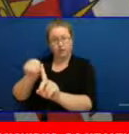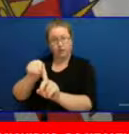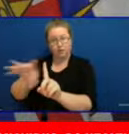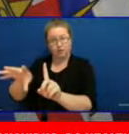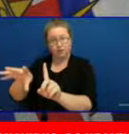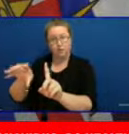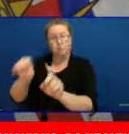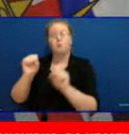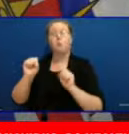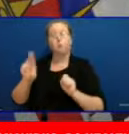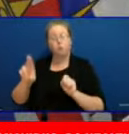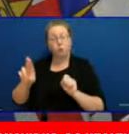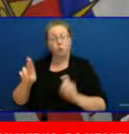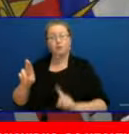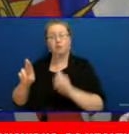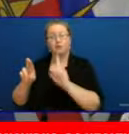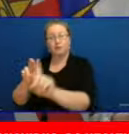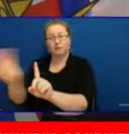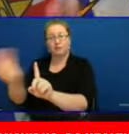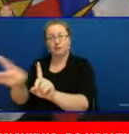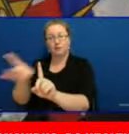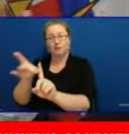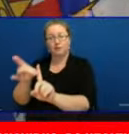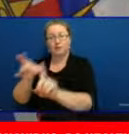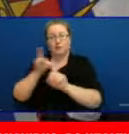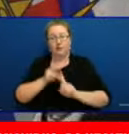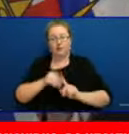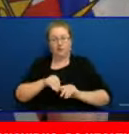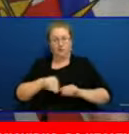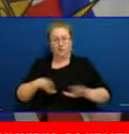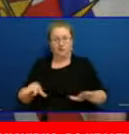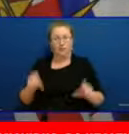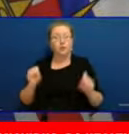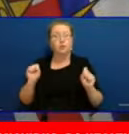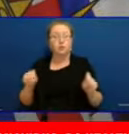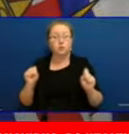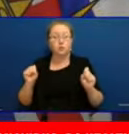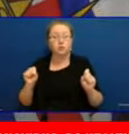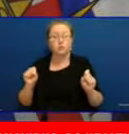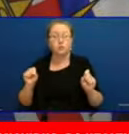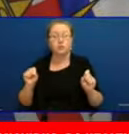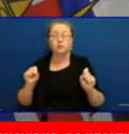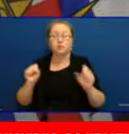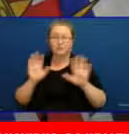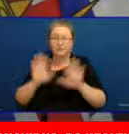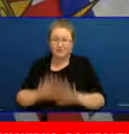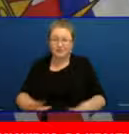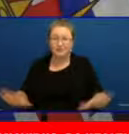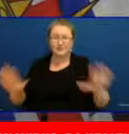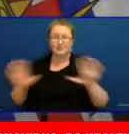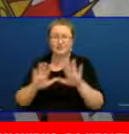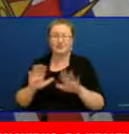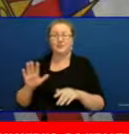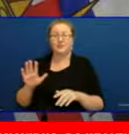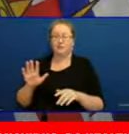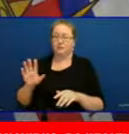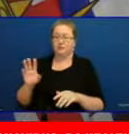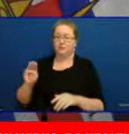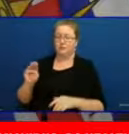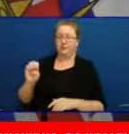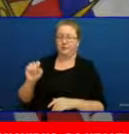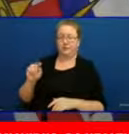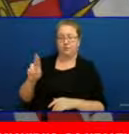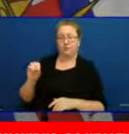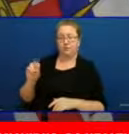where we go. And right now, moving in and out of the whole lower mainland is something we don't want